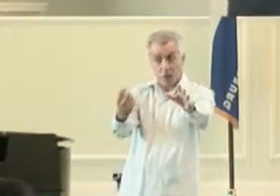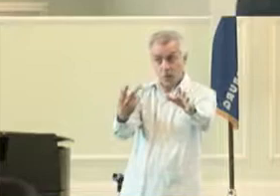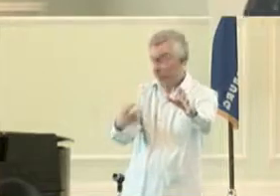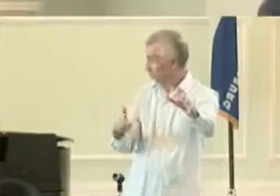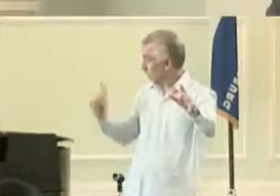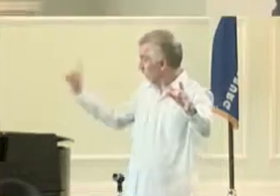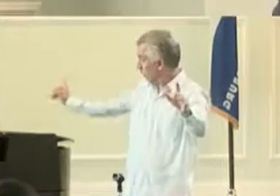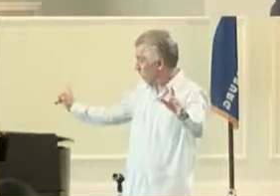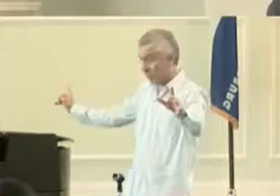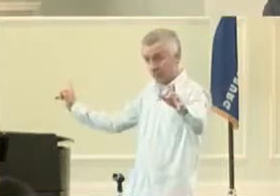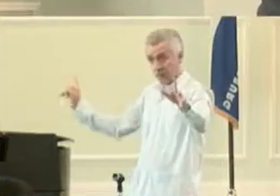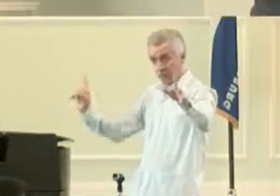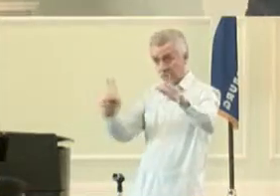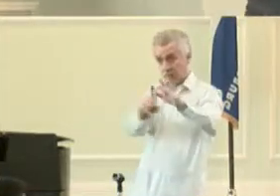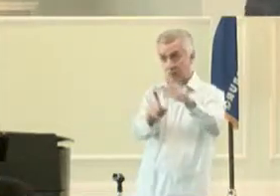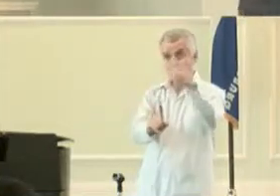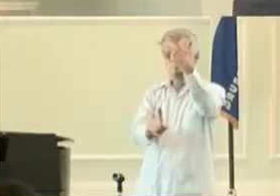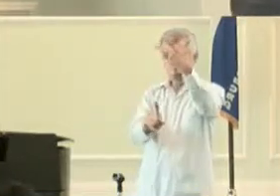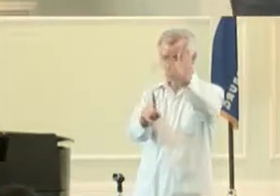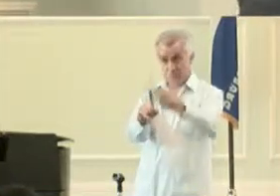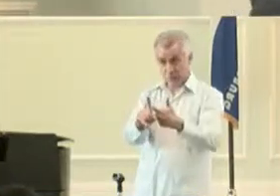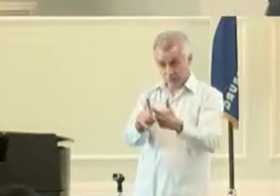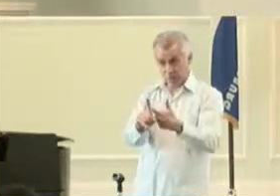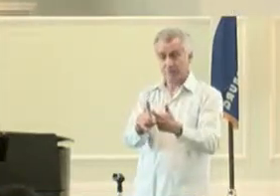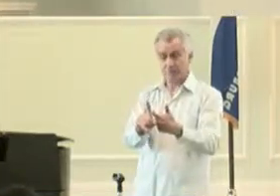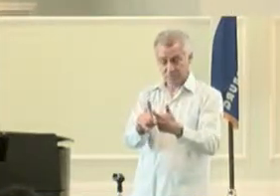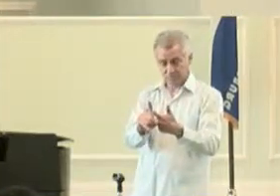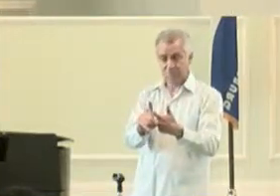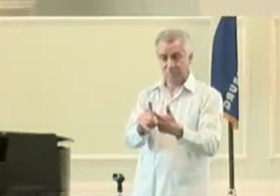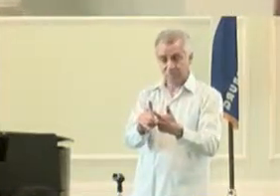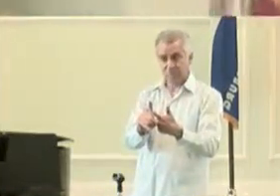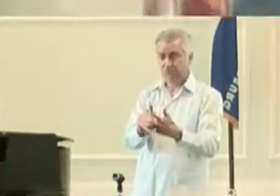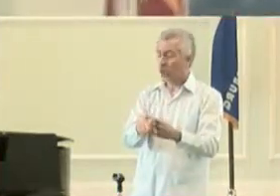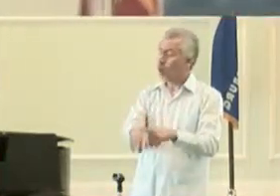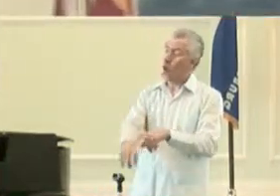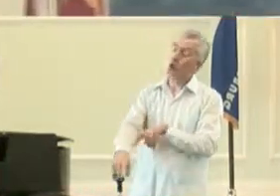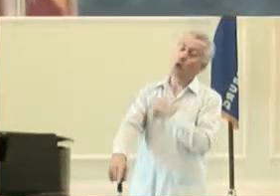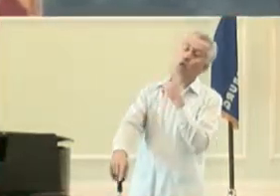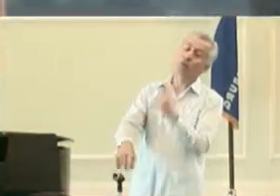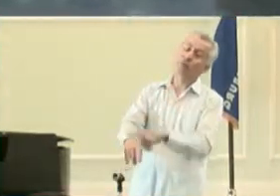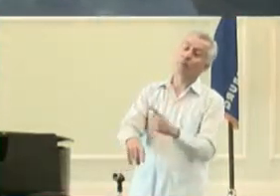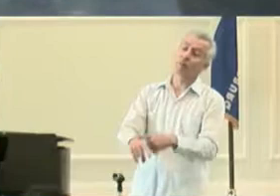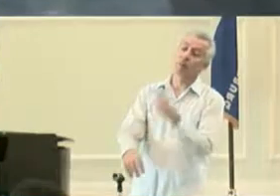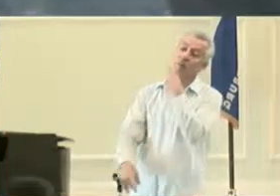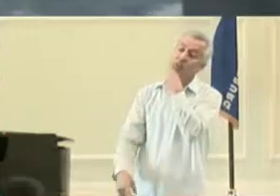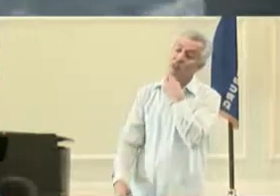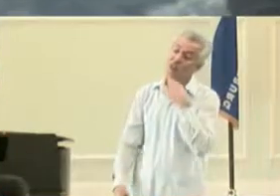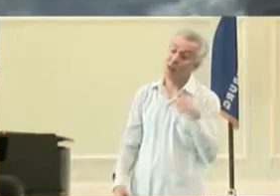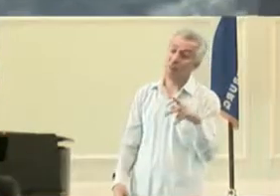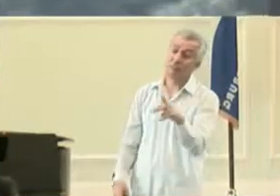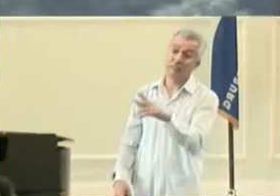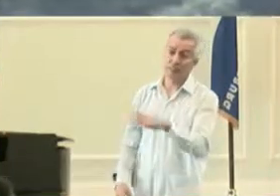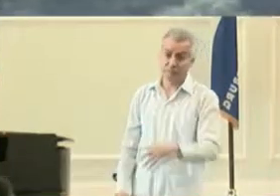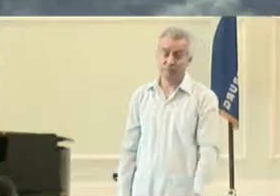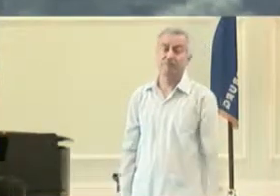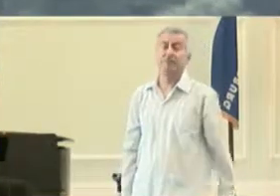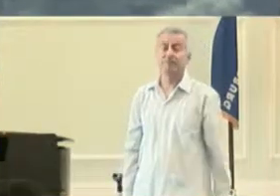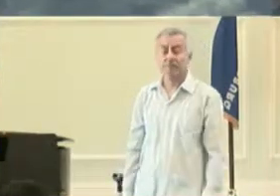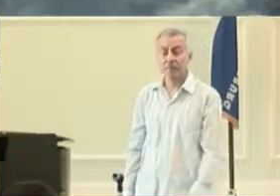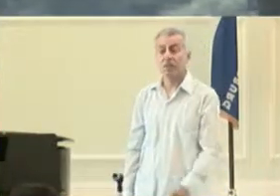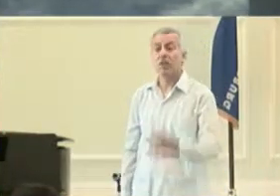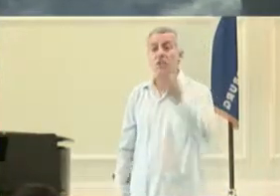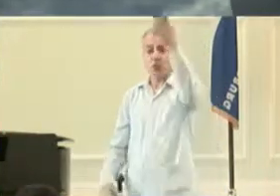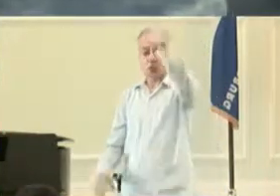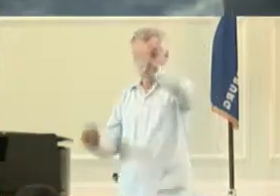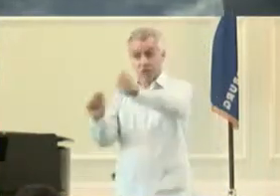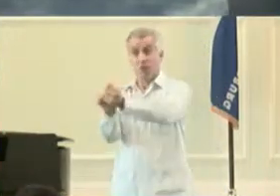3 months, right? 3 months, a long time to be in the desert. But God was with them, amen? And the